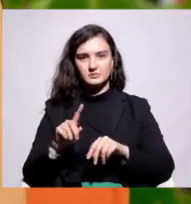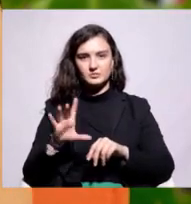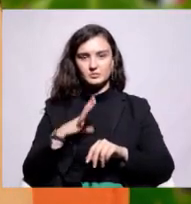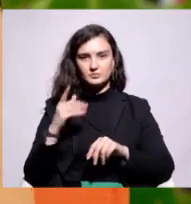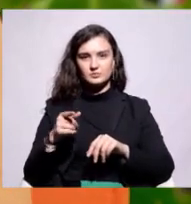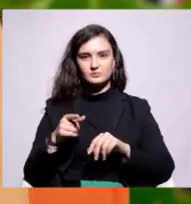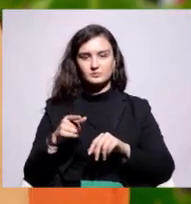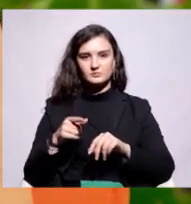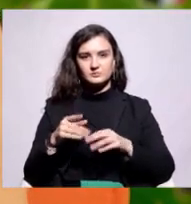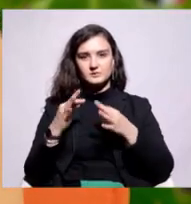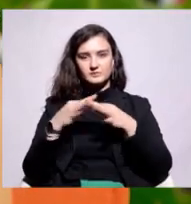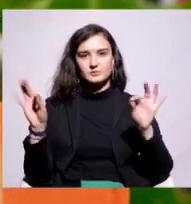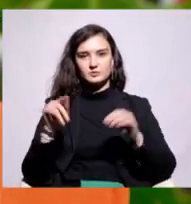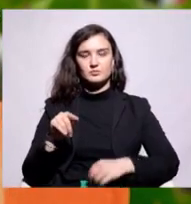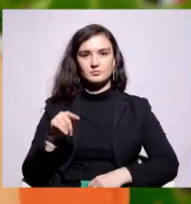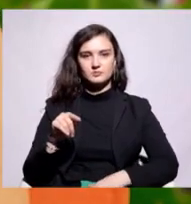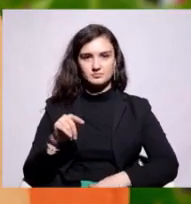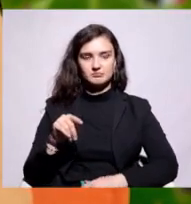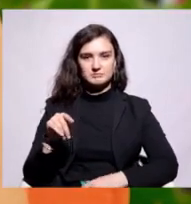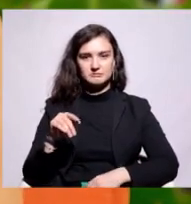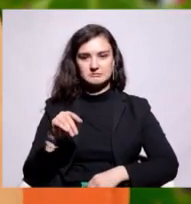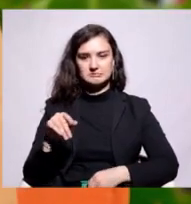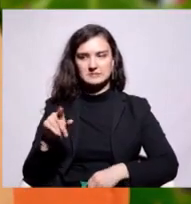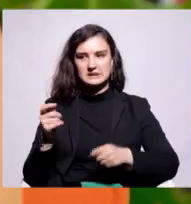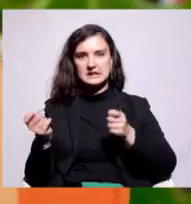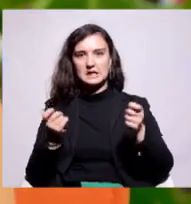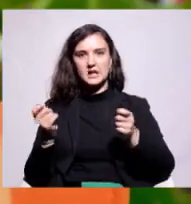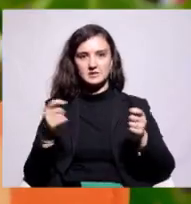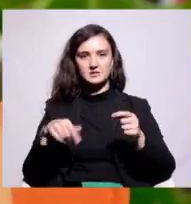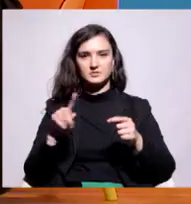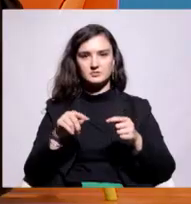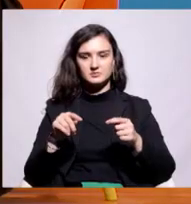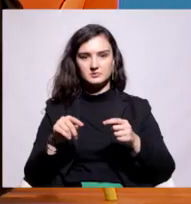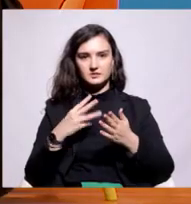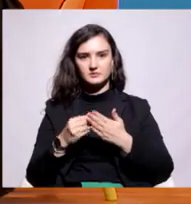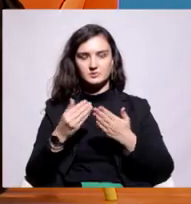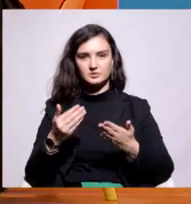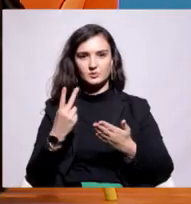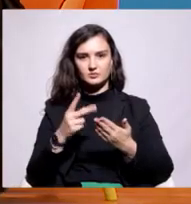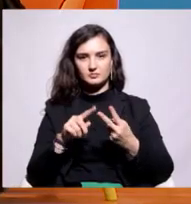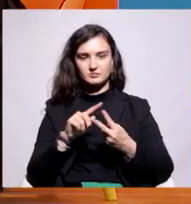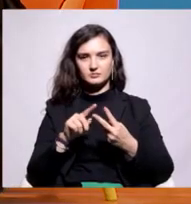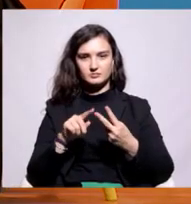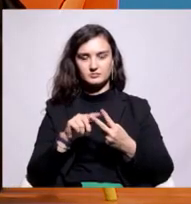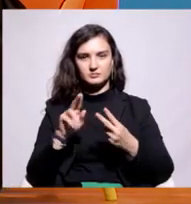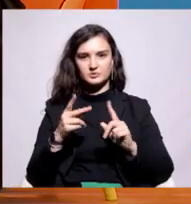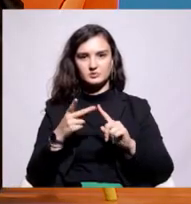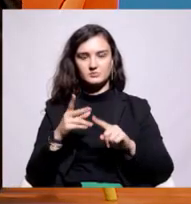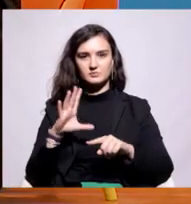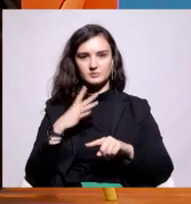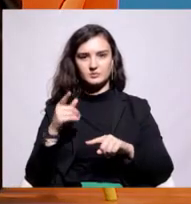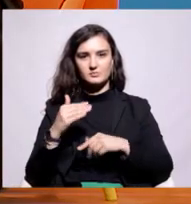we had freedom versus tyranny, where writer tried to draw the line between these two. And the second one